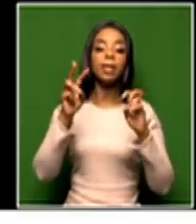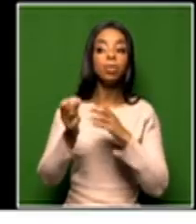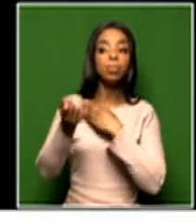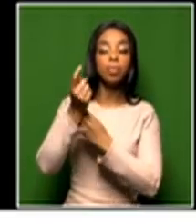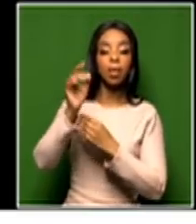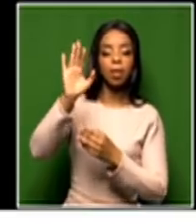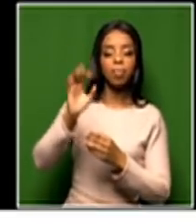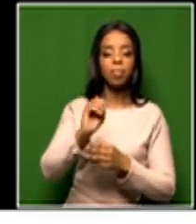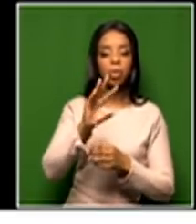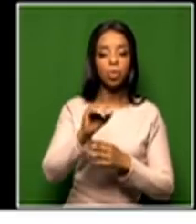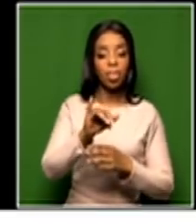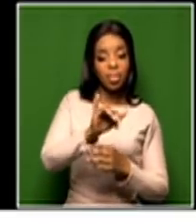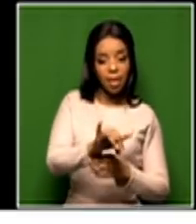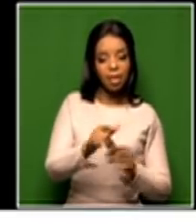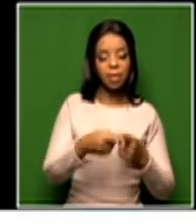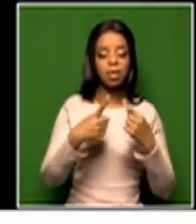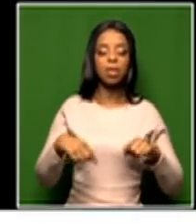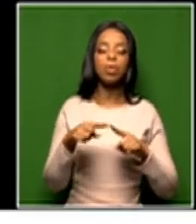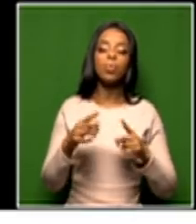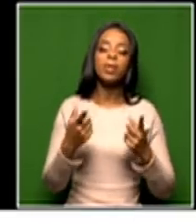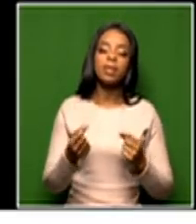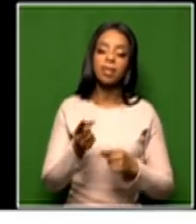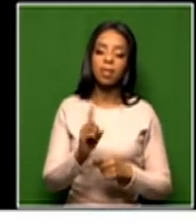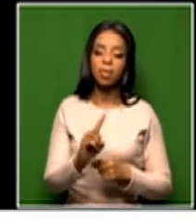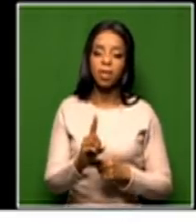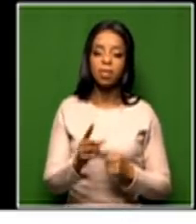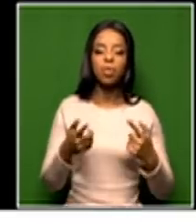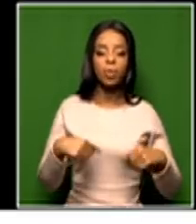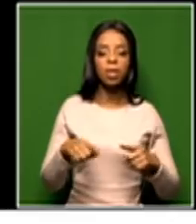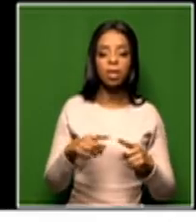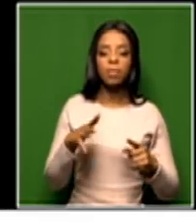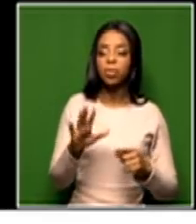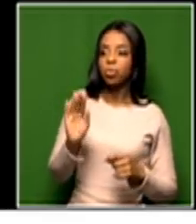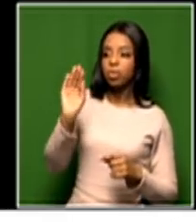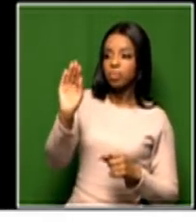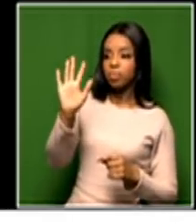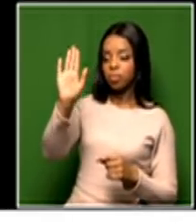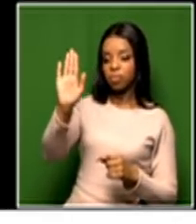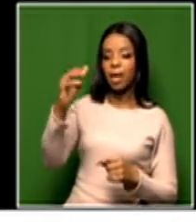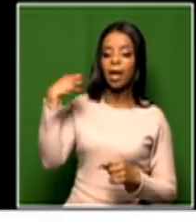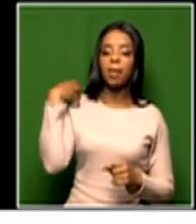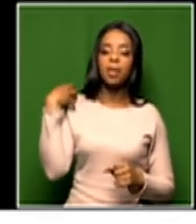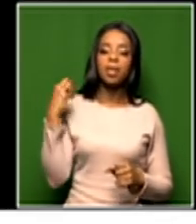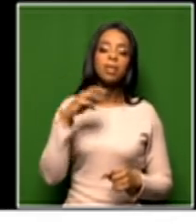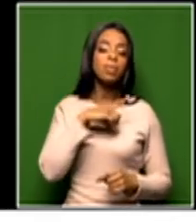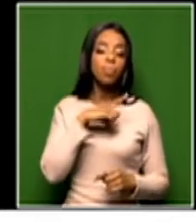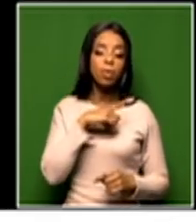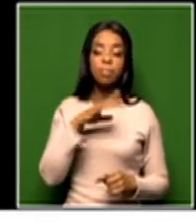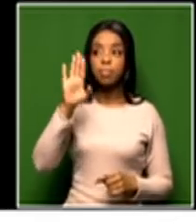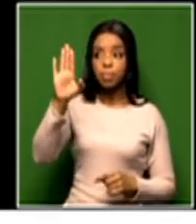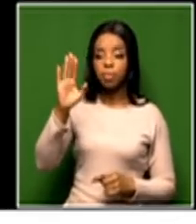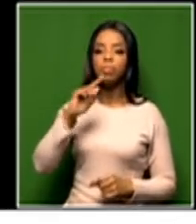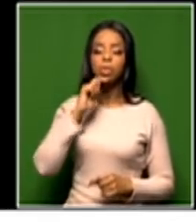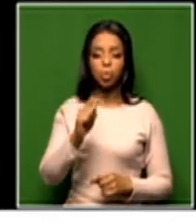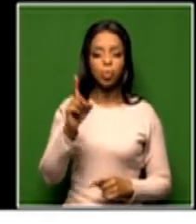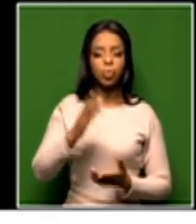we directed that the minister's role and the directive, because she was entitled and she is